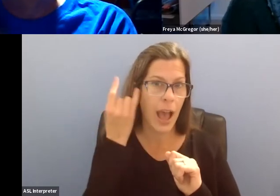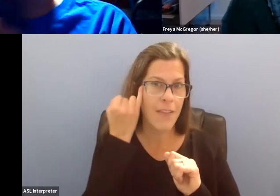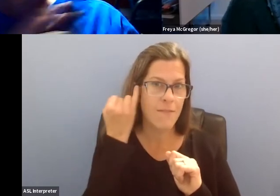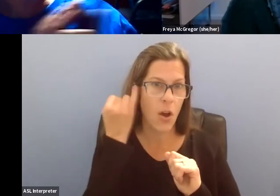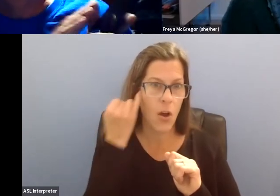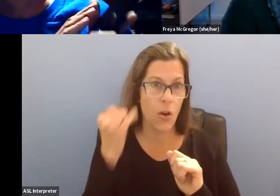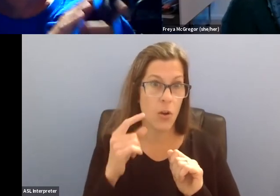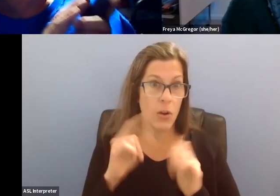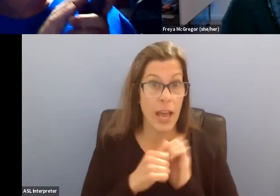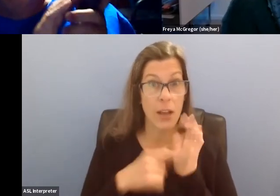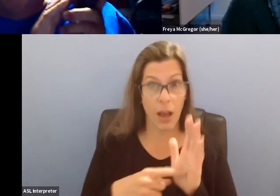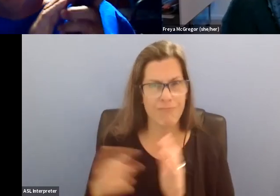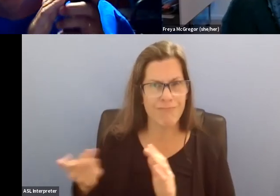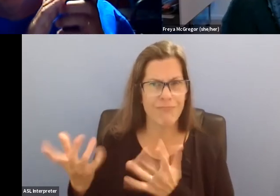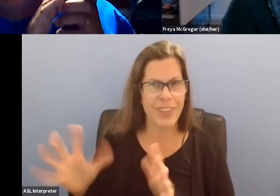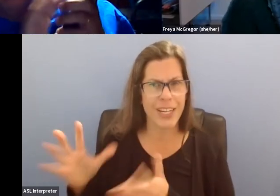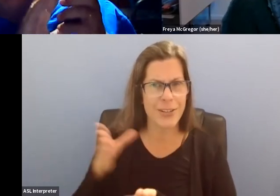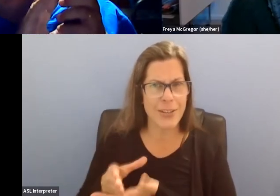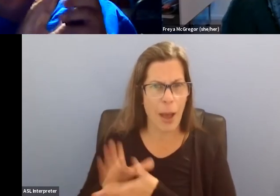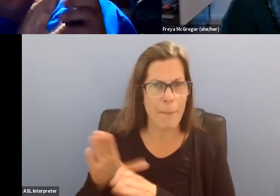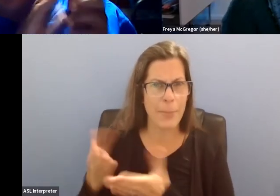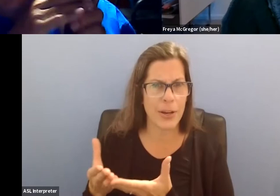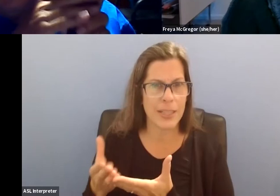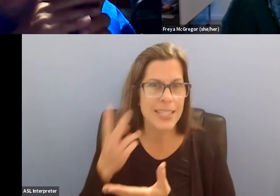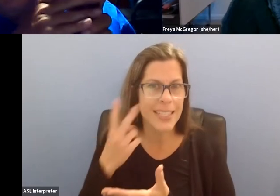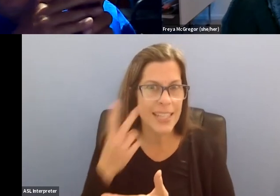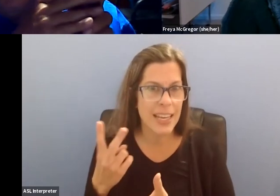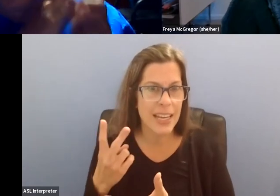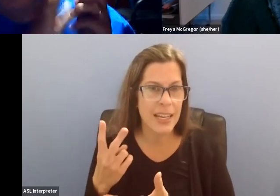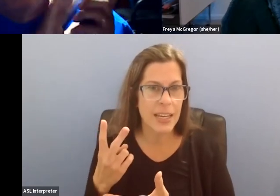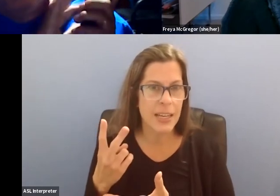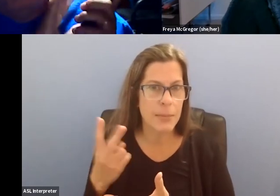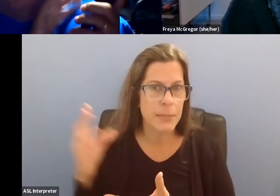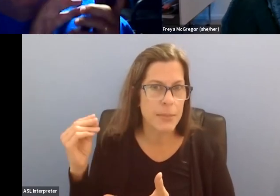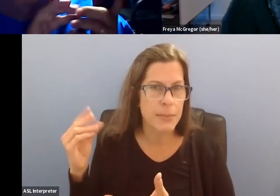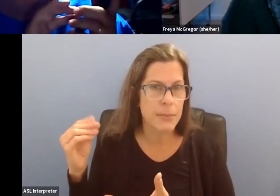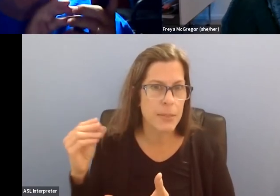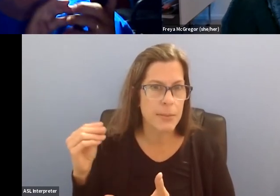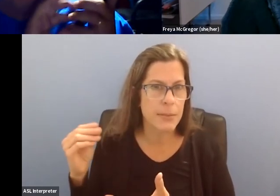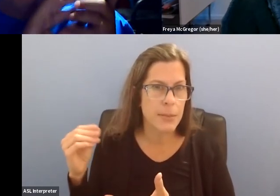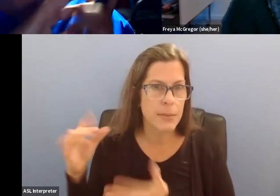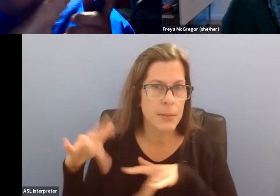And I did manage to stop the book. So, uh, let's see. Let me, um,